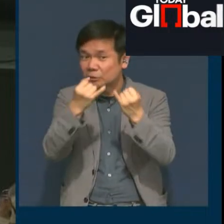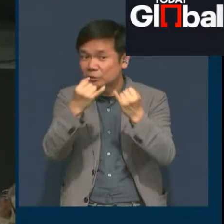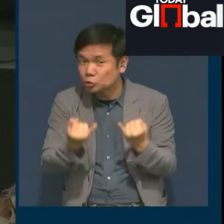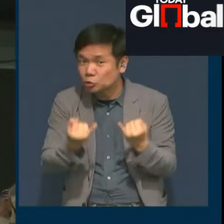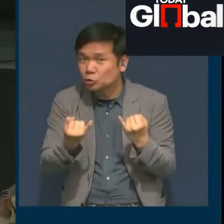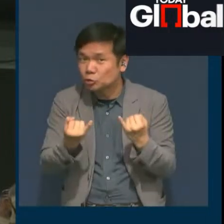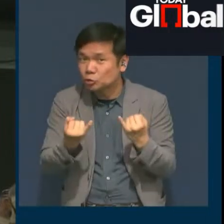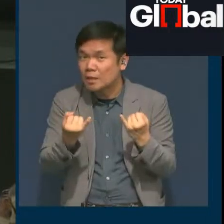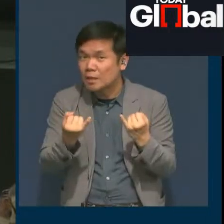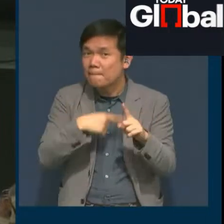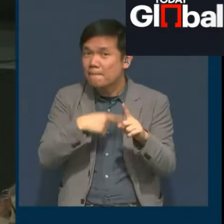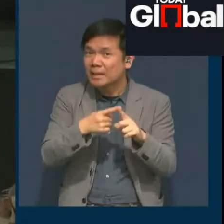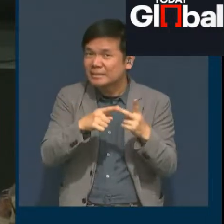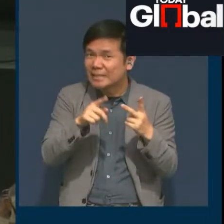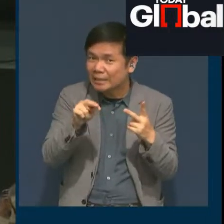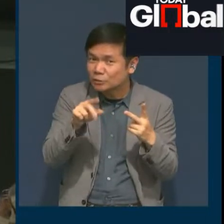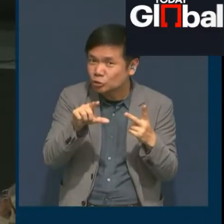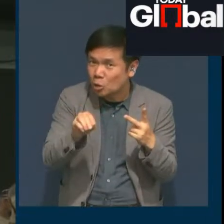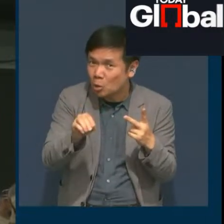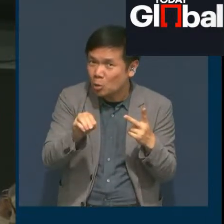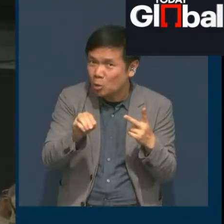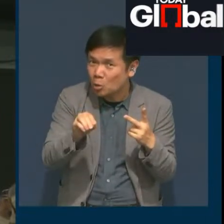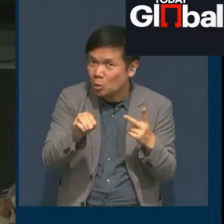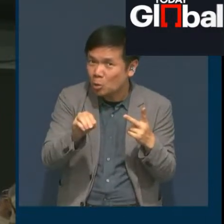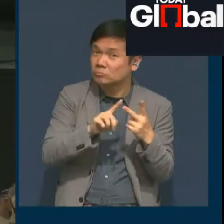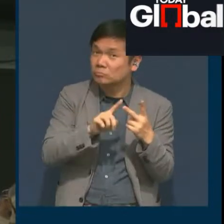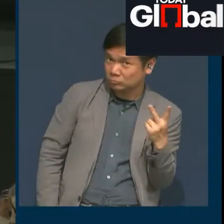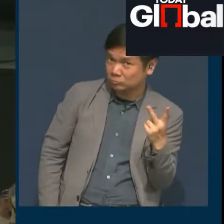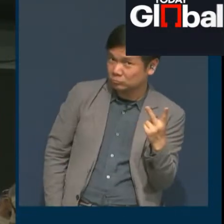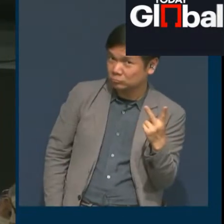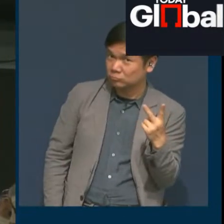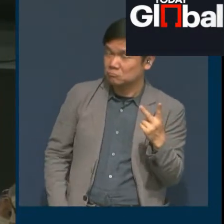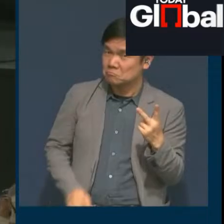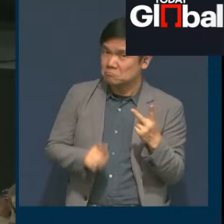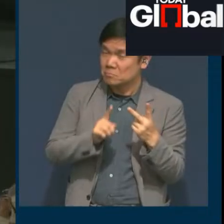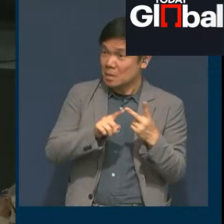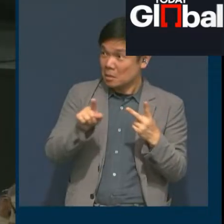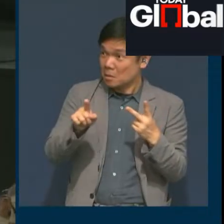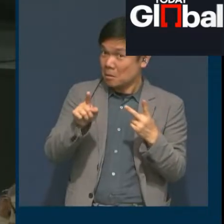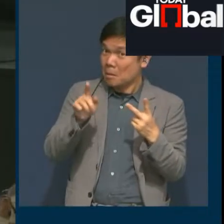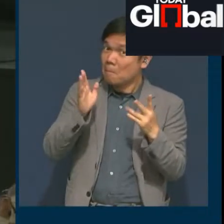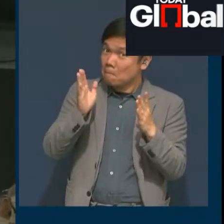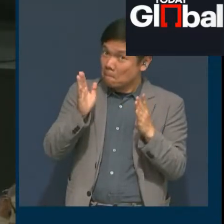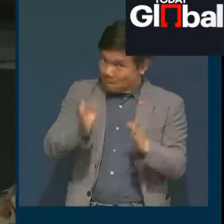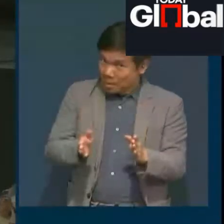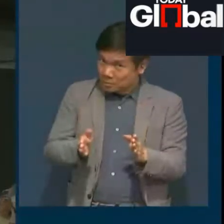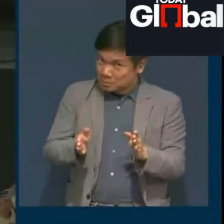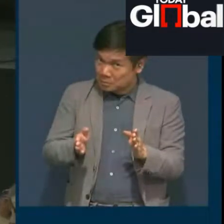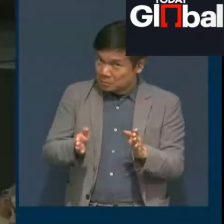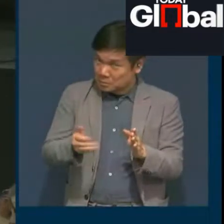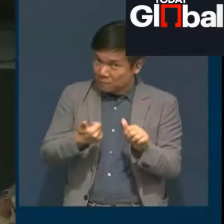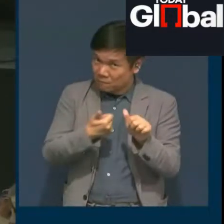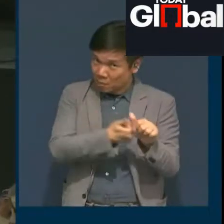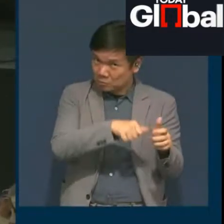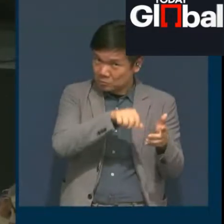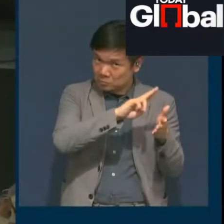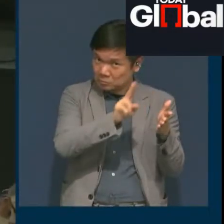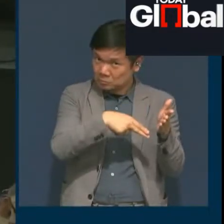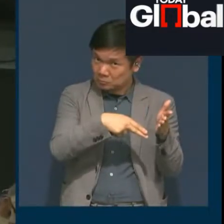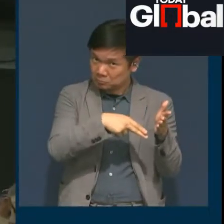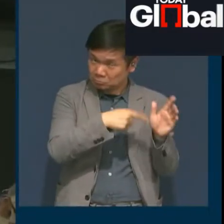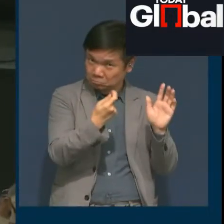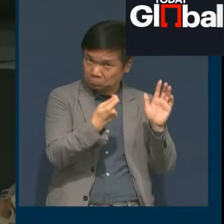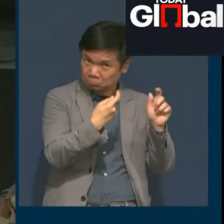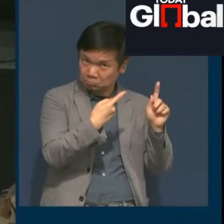and non-governmental institutions that must respect the convention. You talk about the tribunals